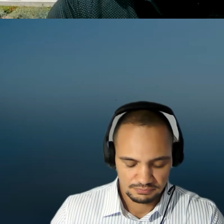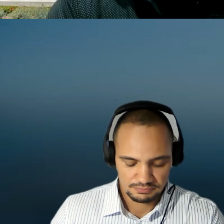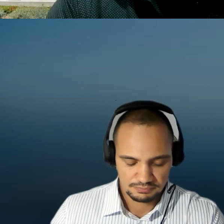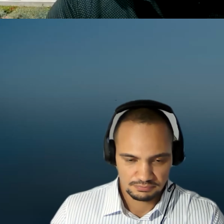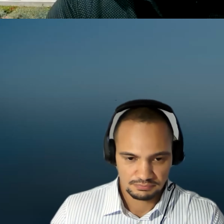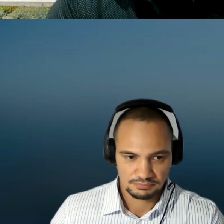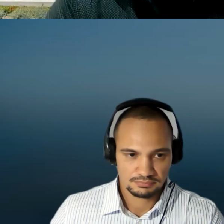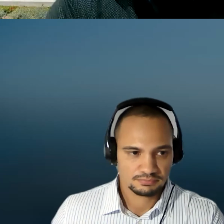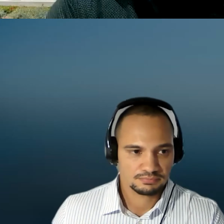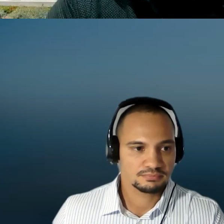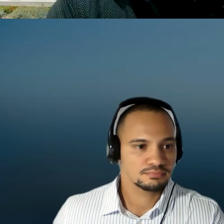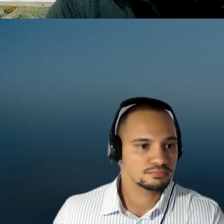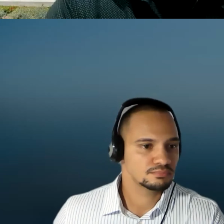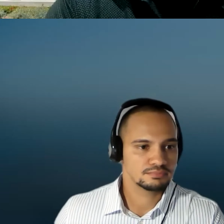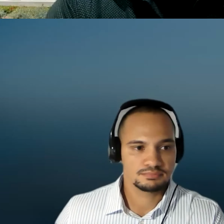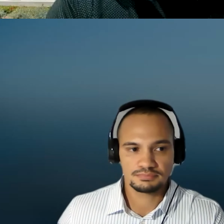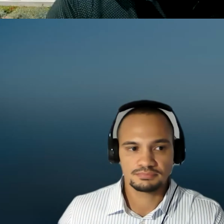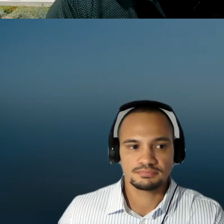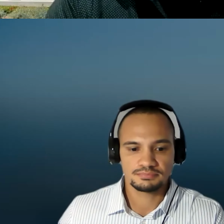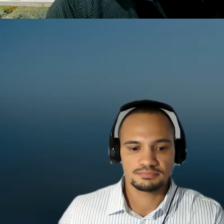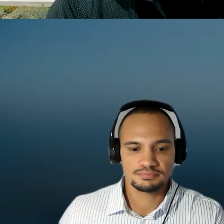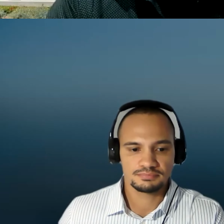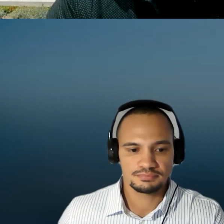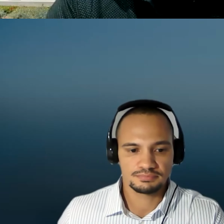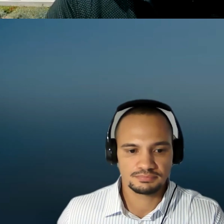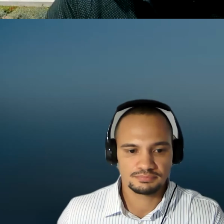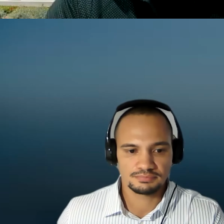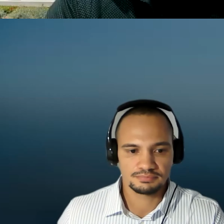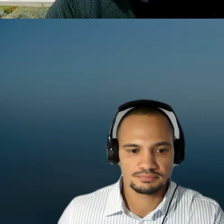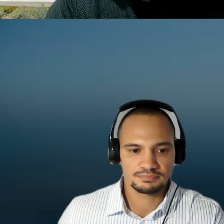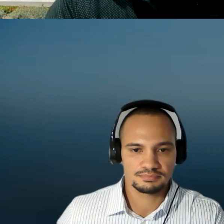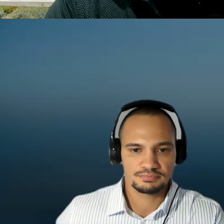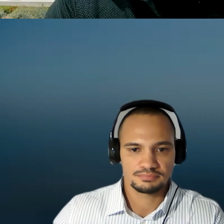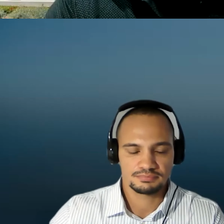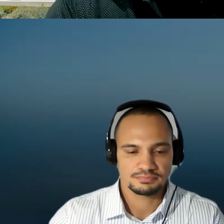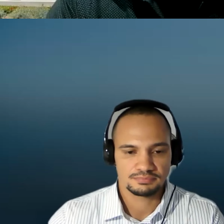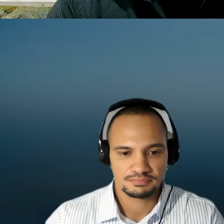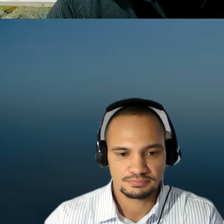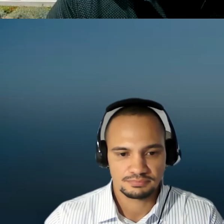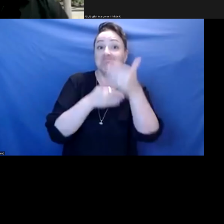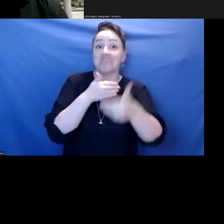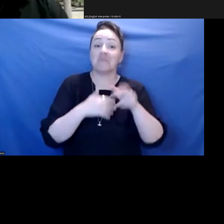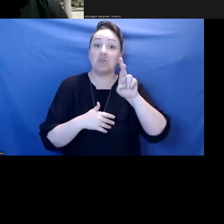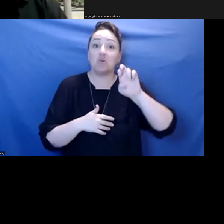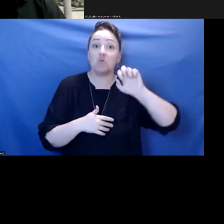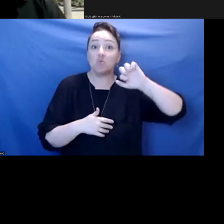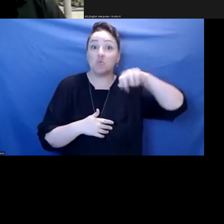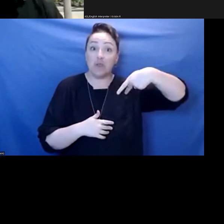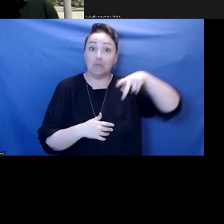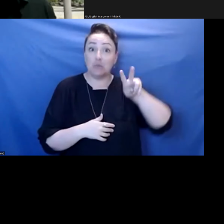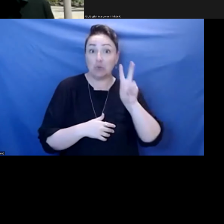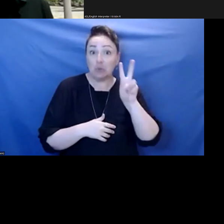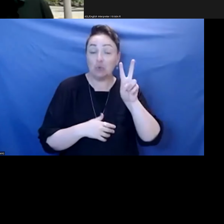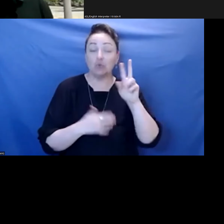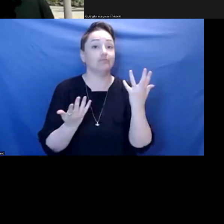all look ahead to REAP 2, if there's anything that we can share to help each other out preparing for that, we're definitely here for